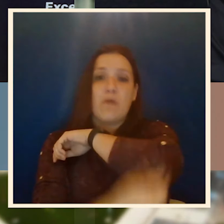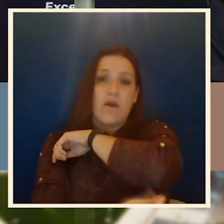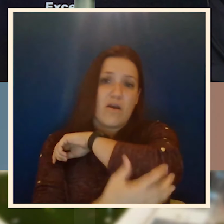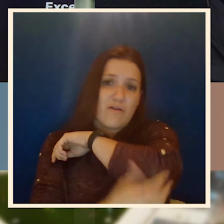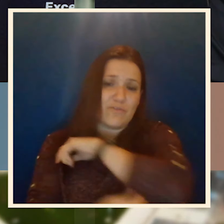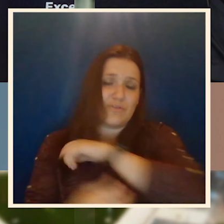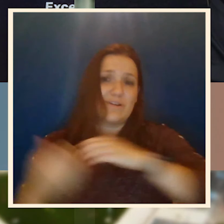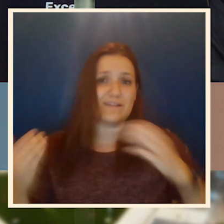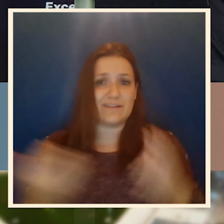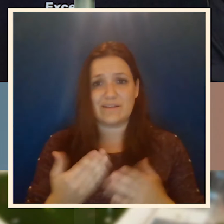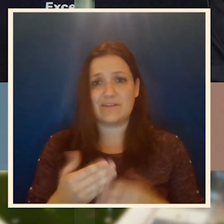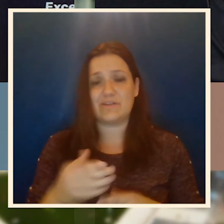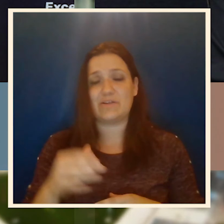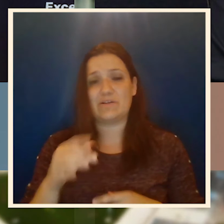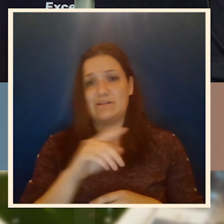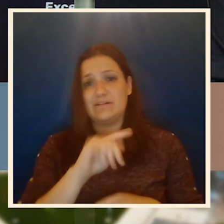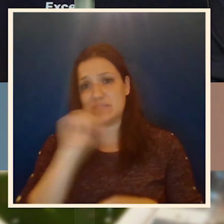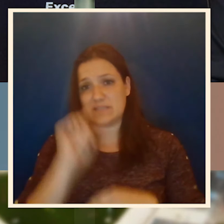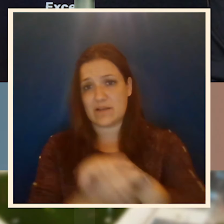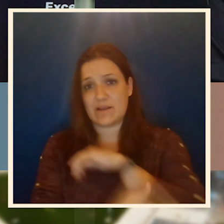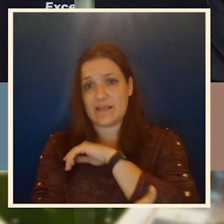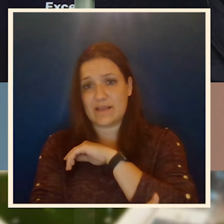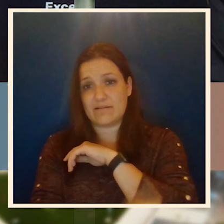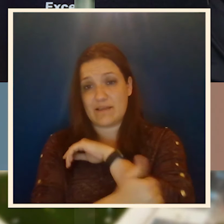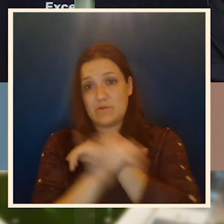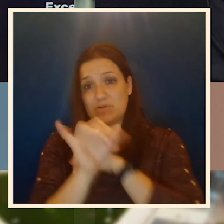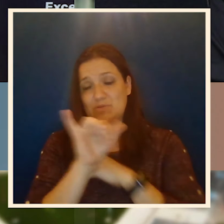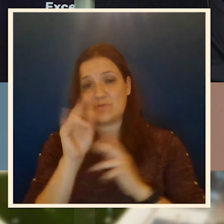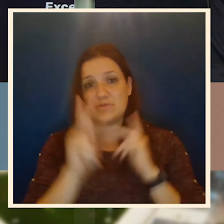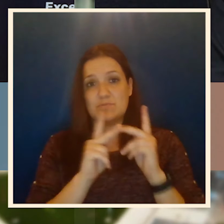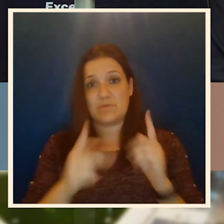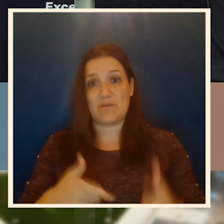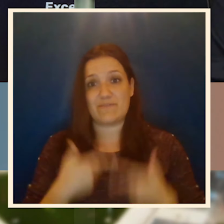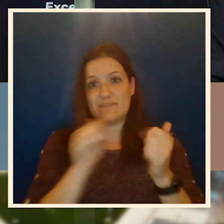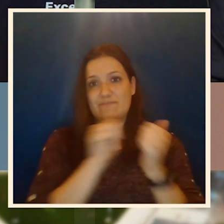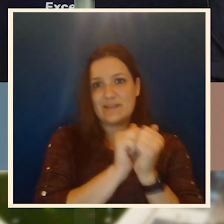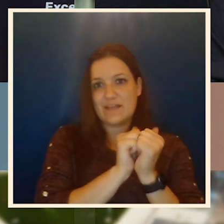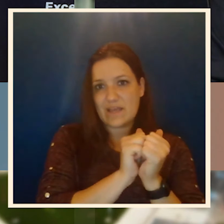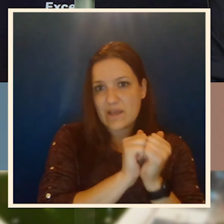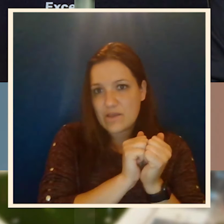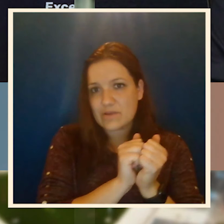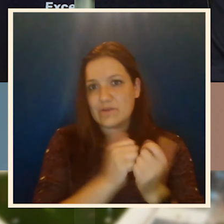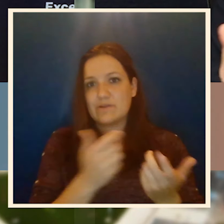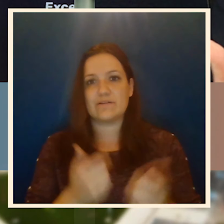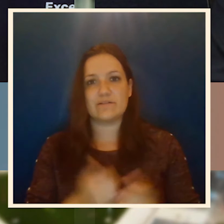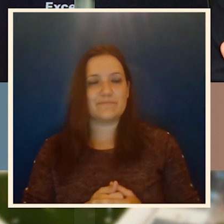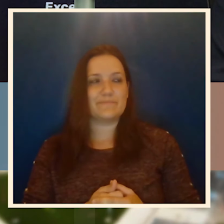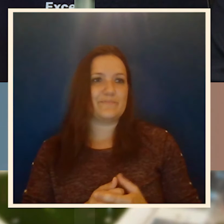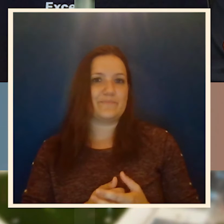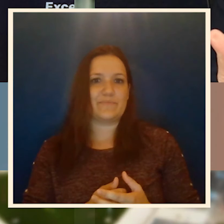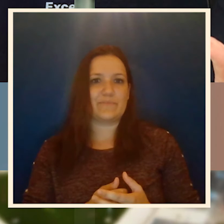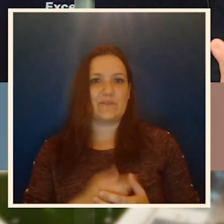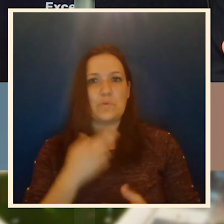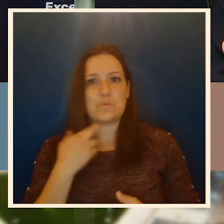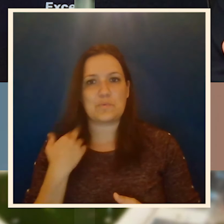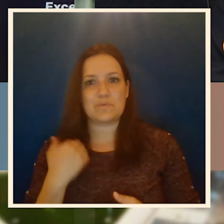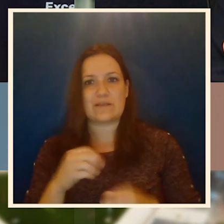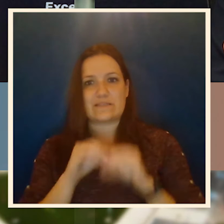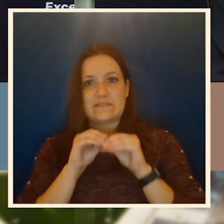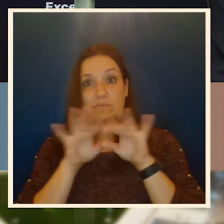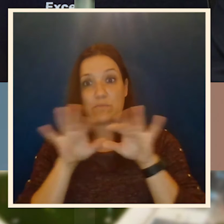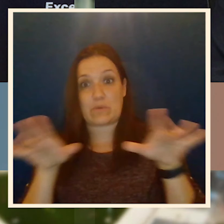our economy. And there's a lot of poverty in Tulare County, which drives a lot of folks to have to live together from